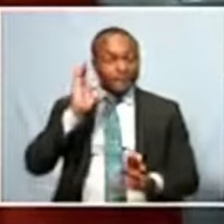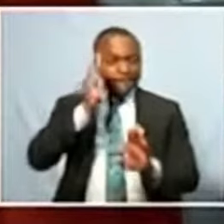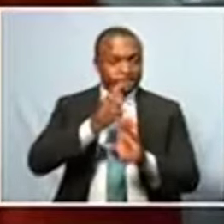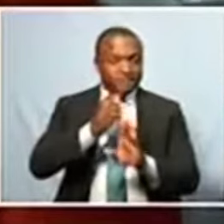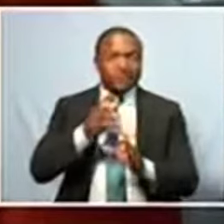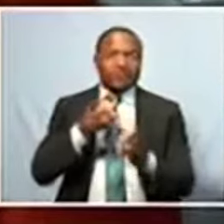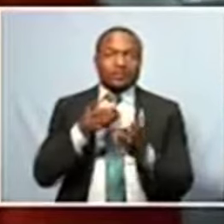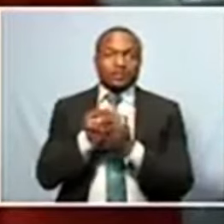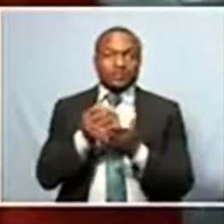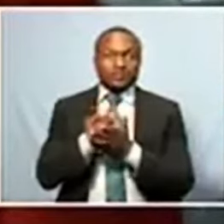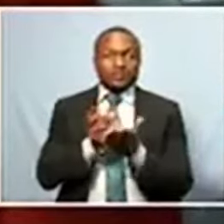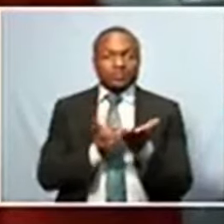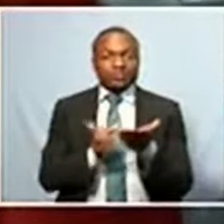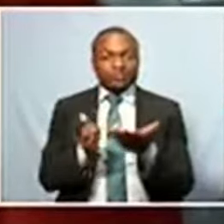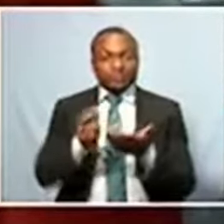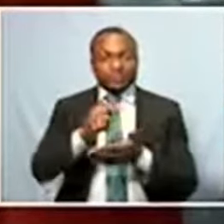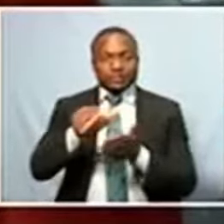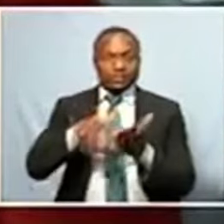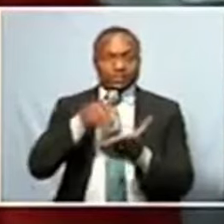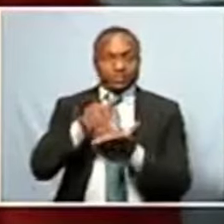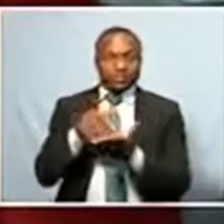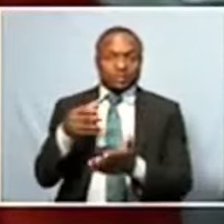Financial Intelligence Center.